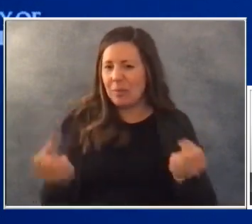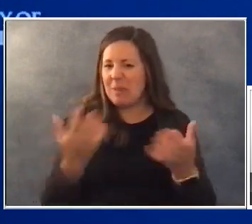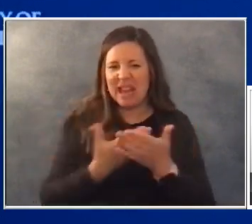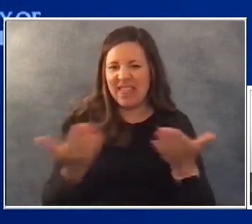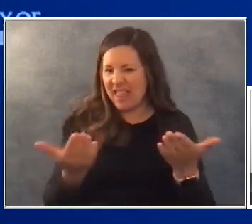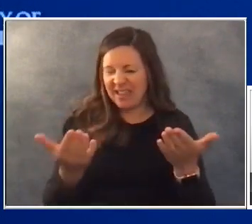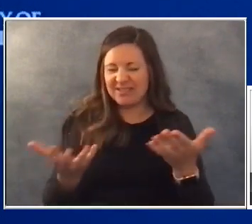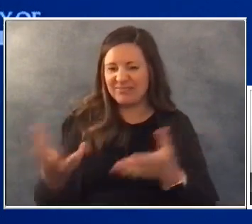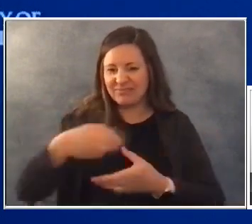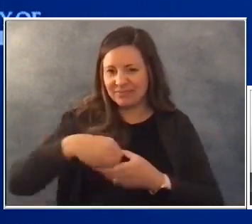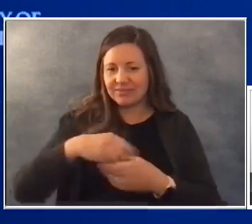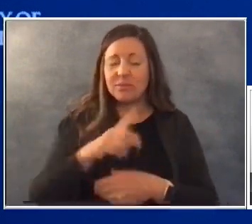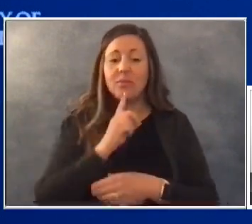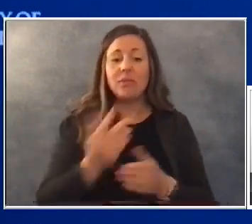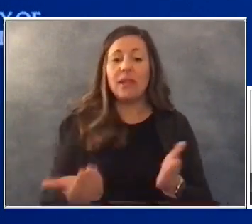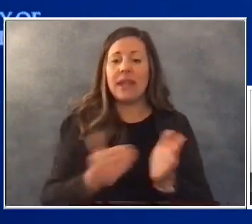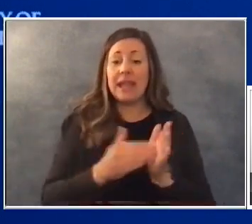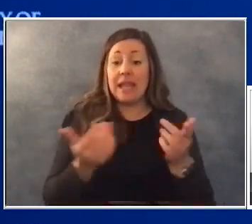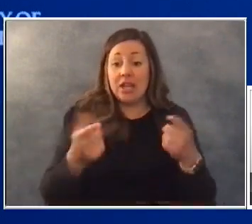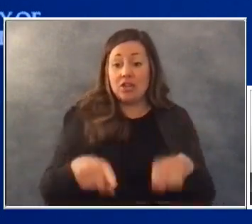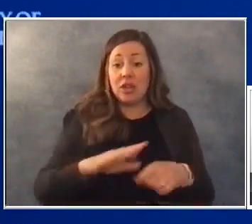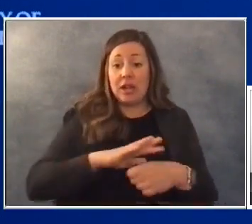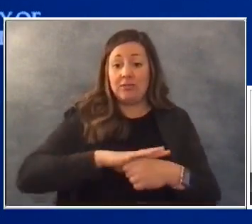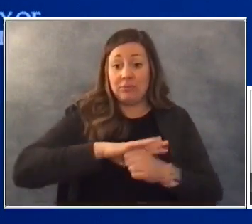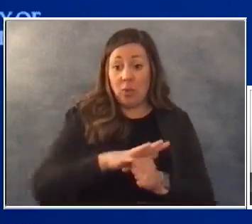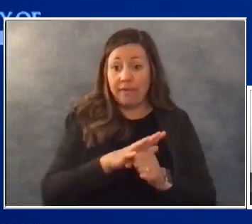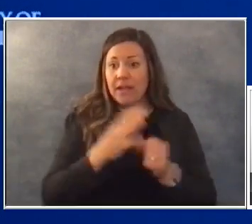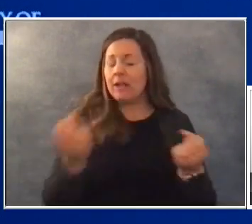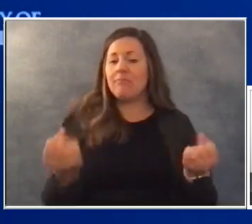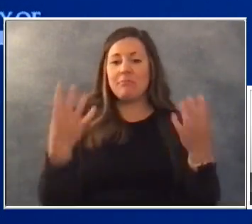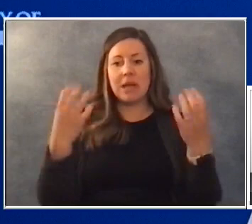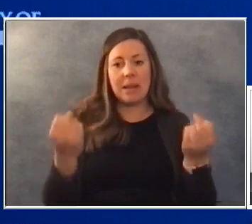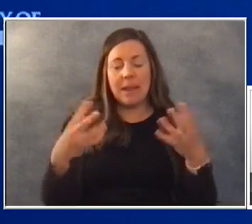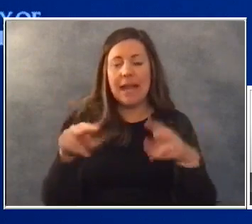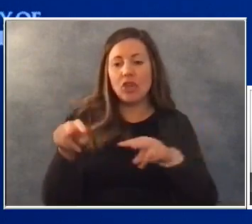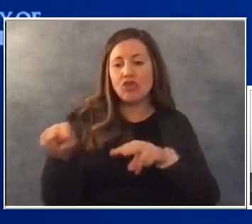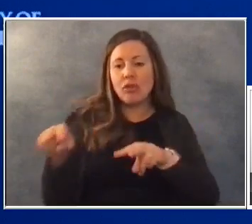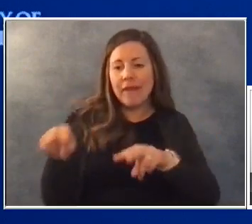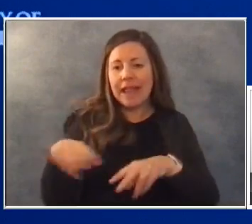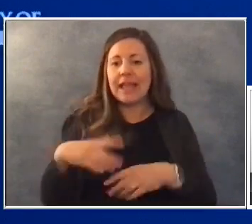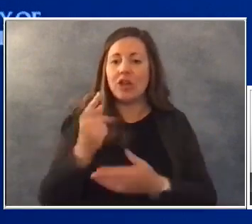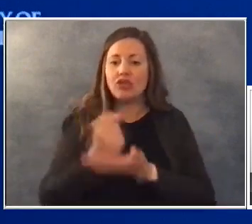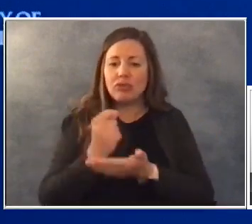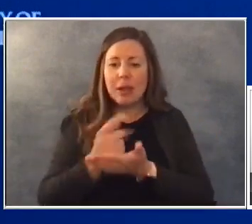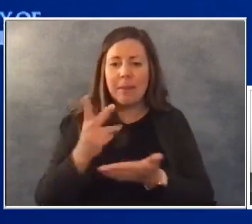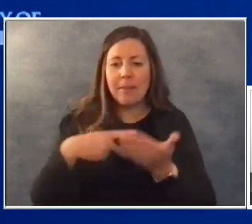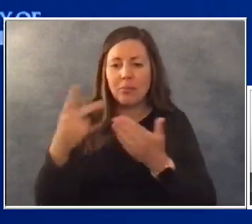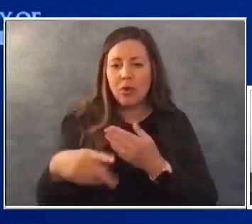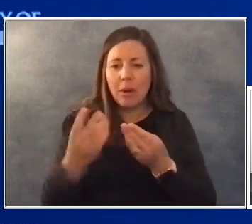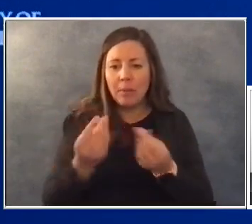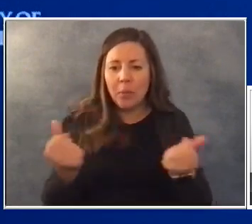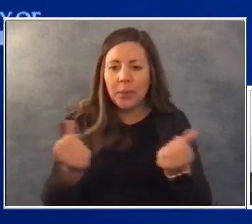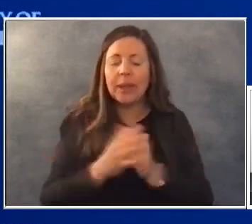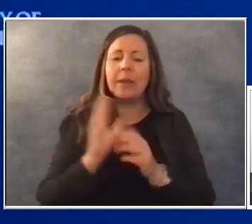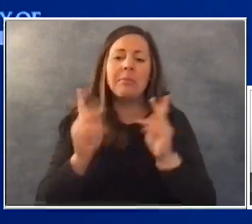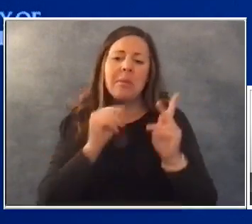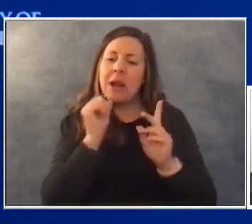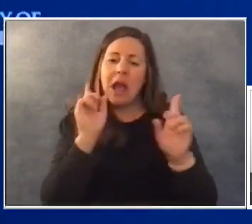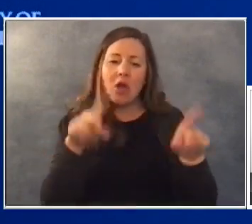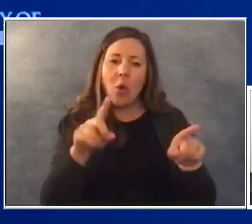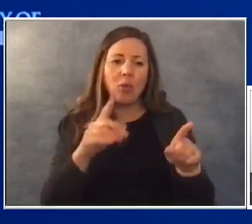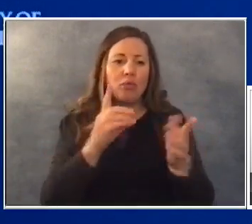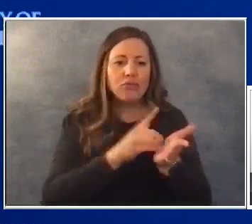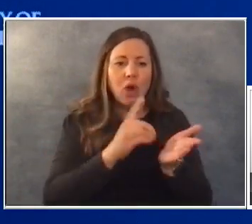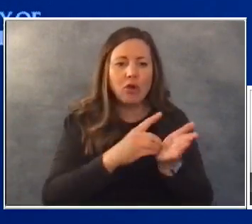a lot of surveillance programs went away, a lot of treatment programs went away, people weren't going to the doctor, so I think all of those